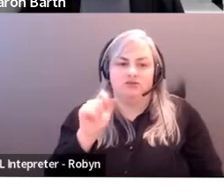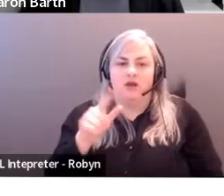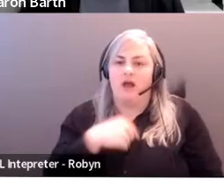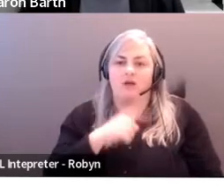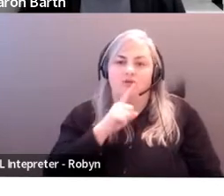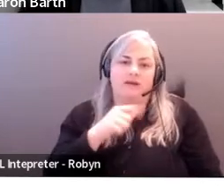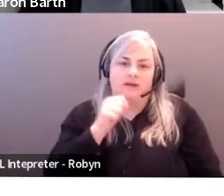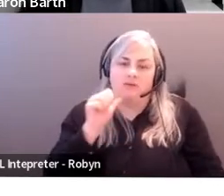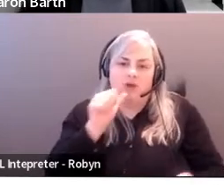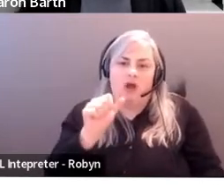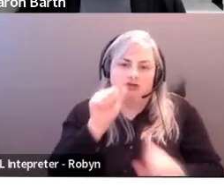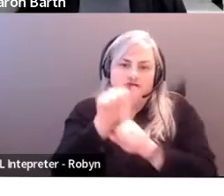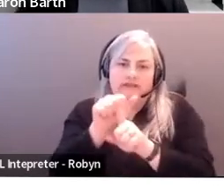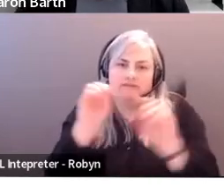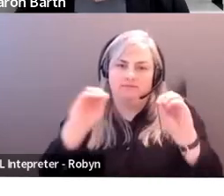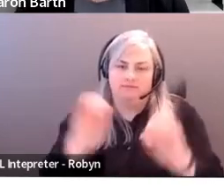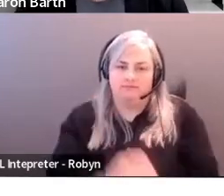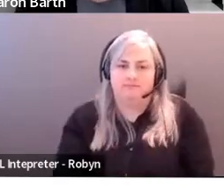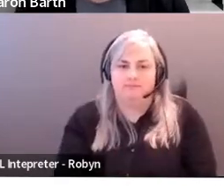going on.